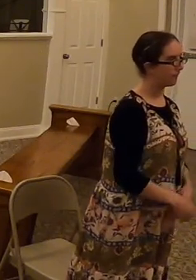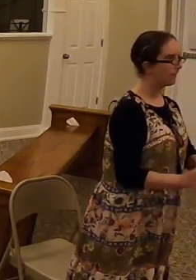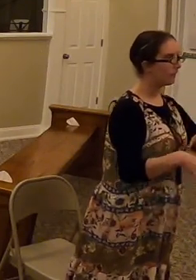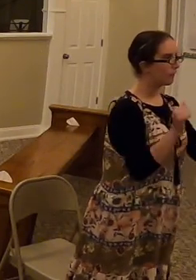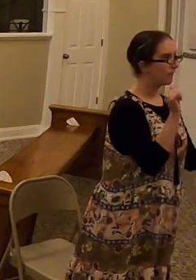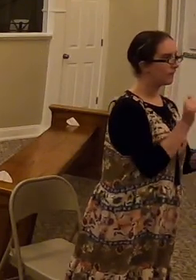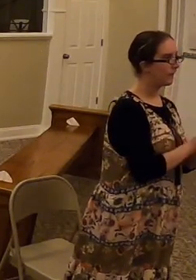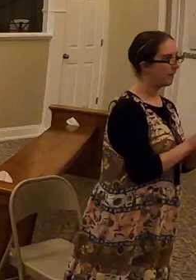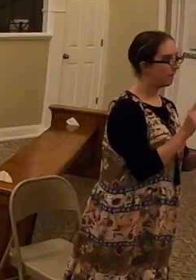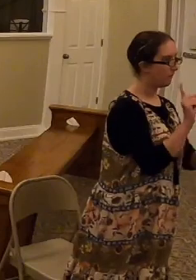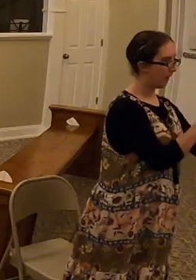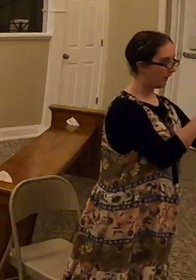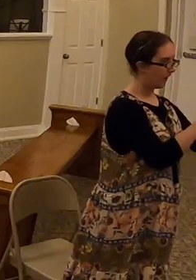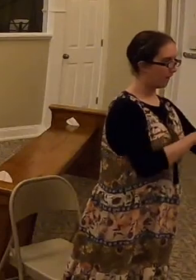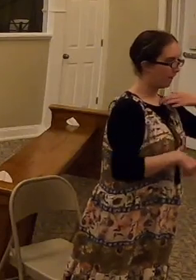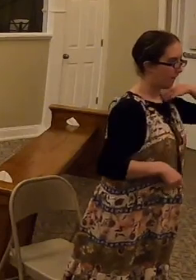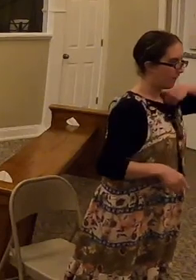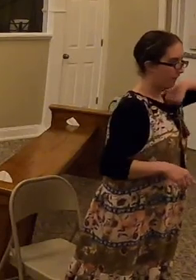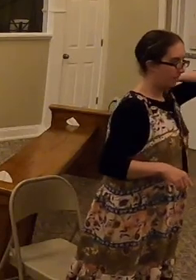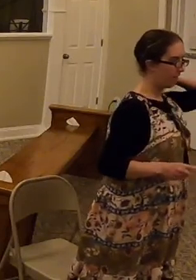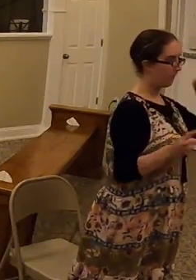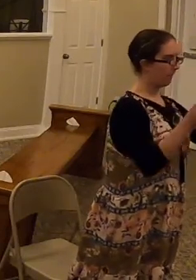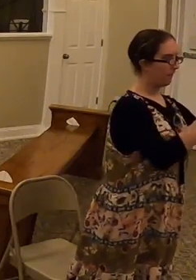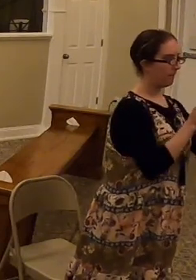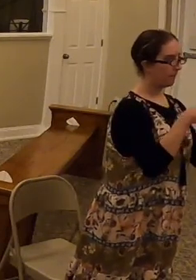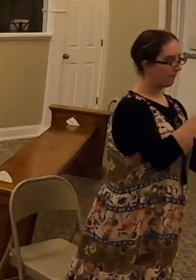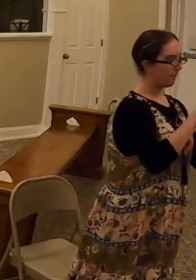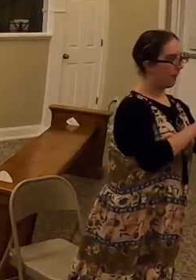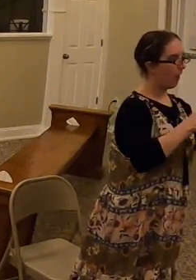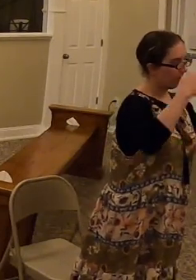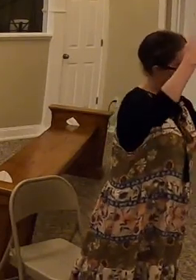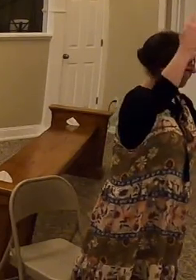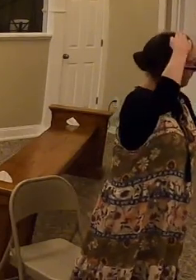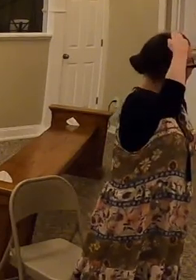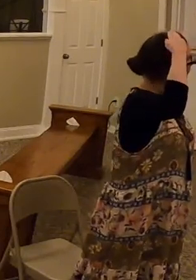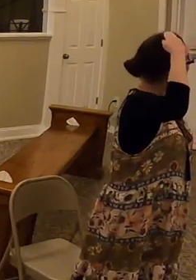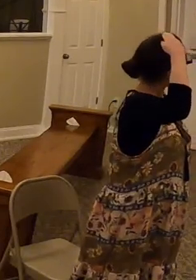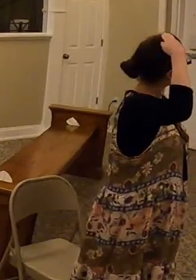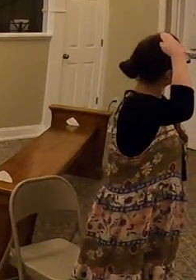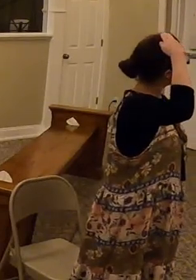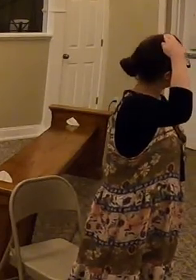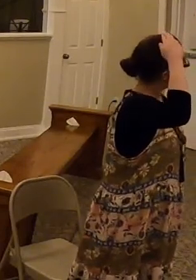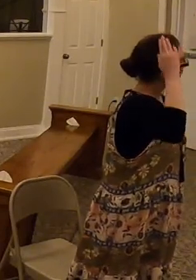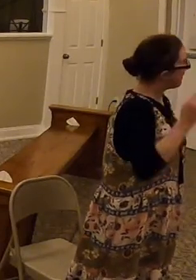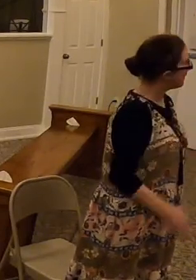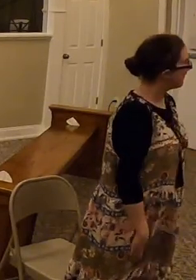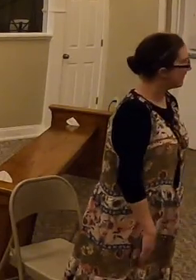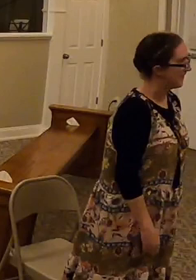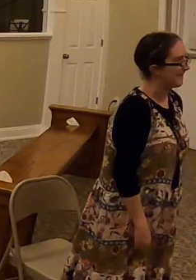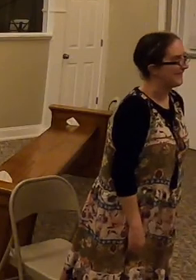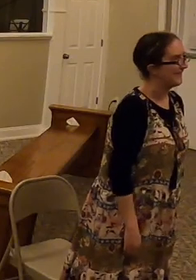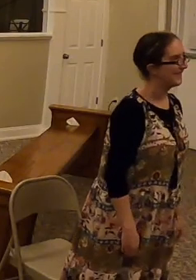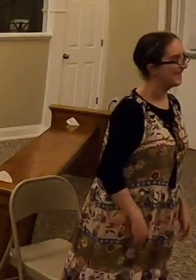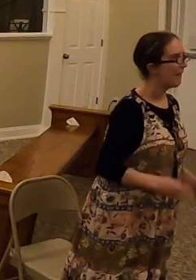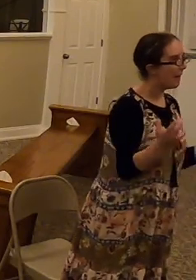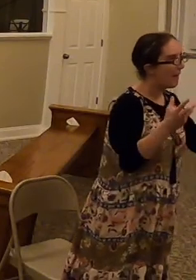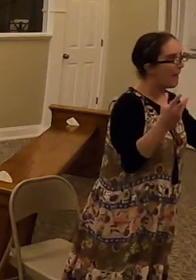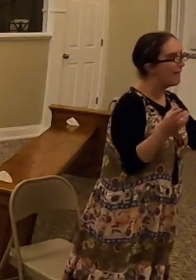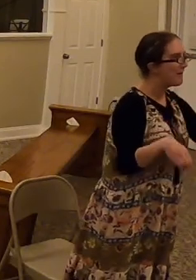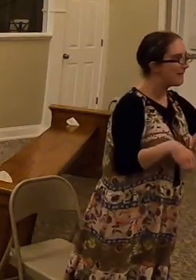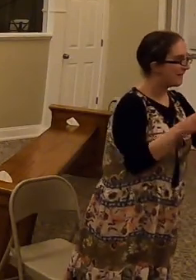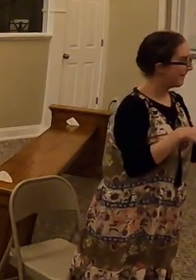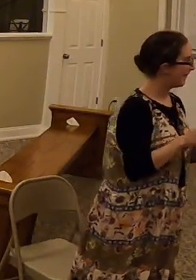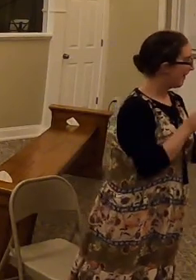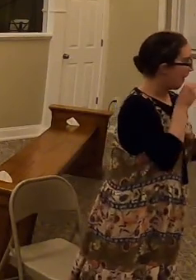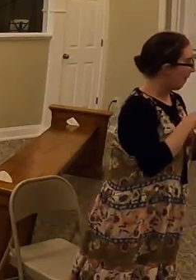do that. 1 hour. I don't care if you stand on your head, you know, if you're, you know, whatever you do,